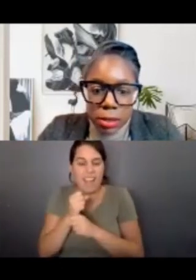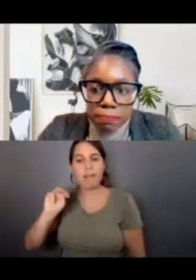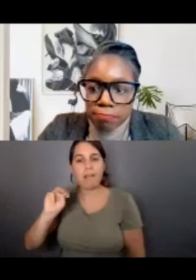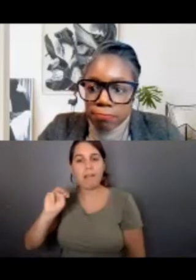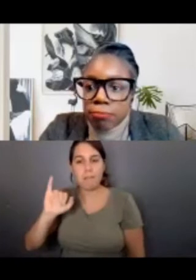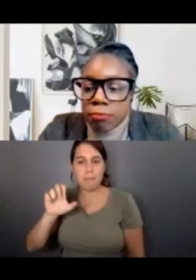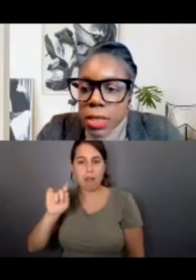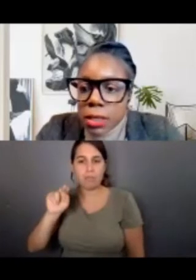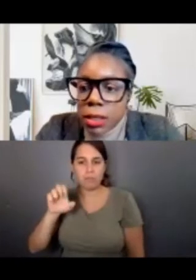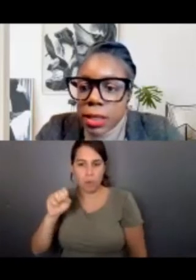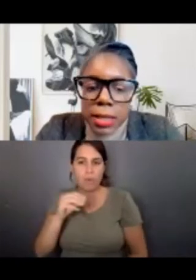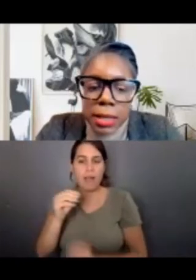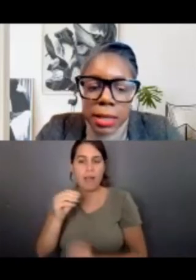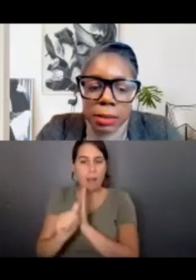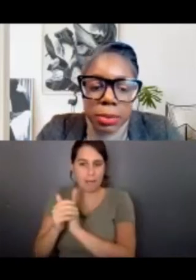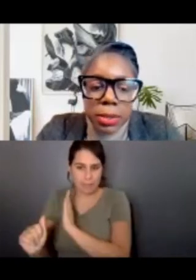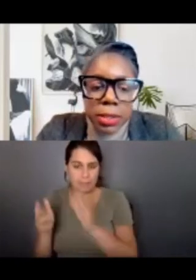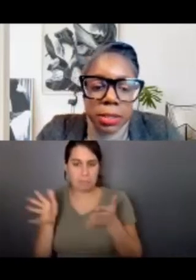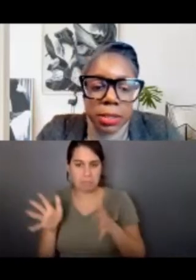competencies. Next slide, please.